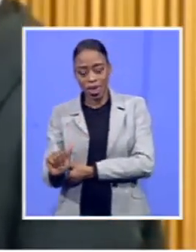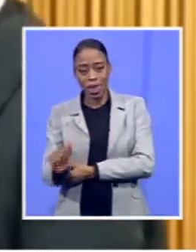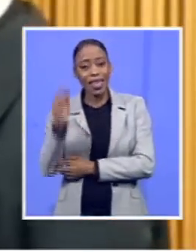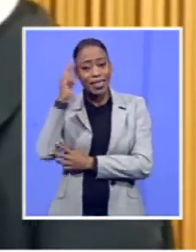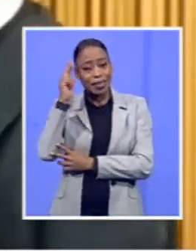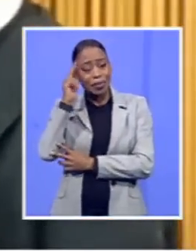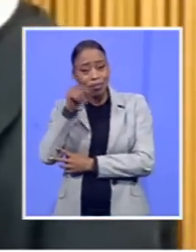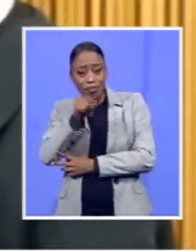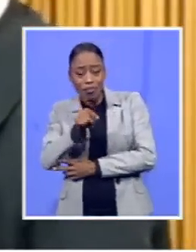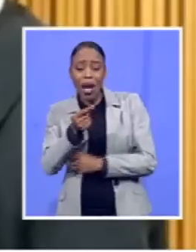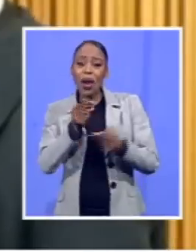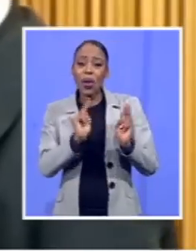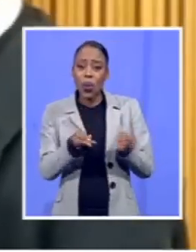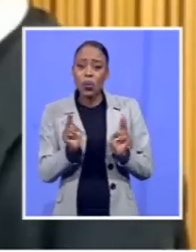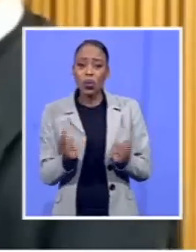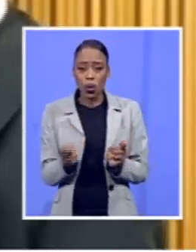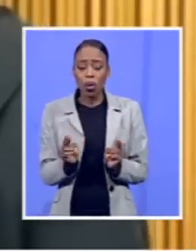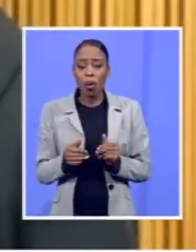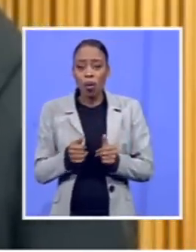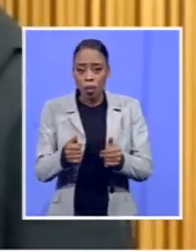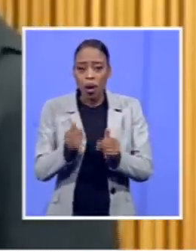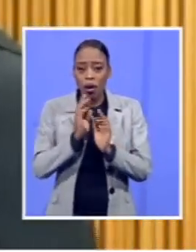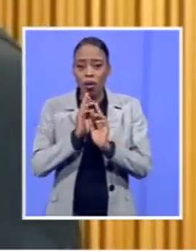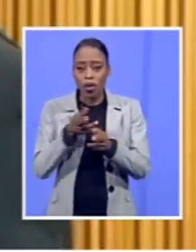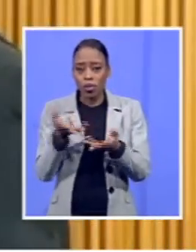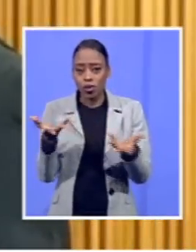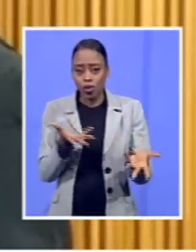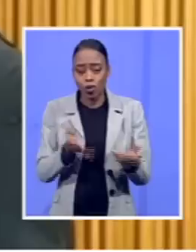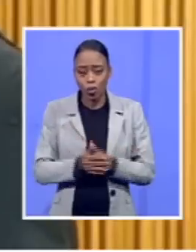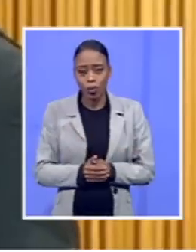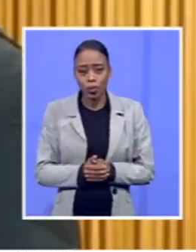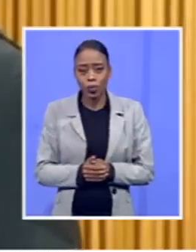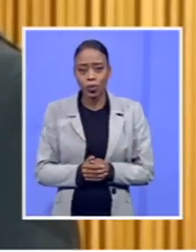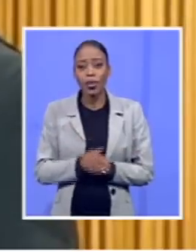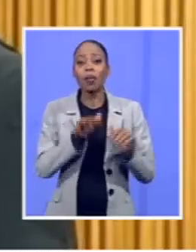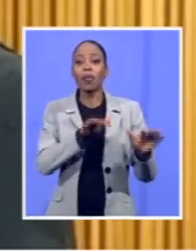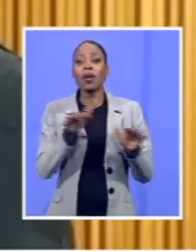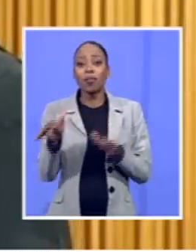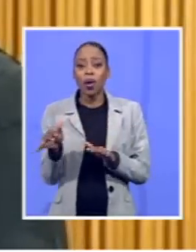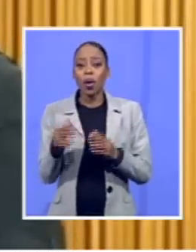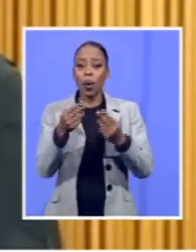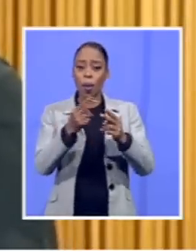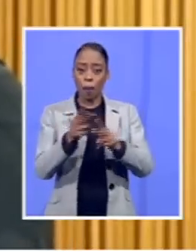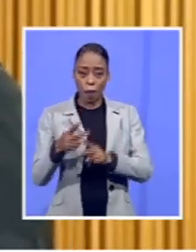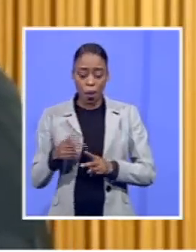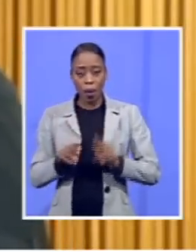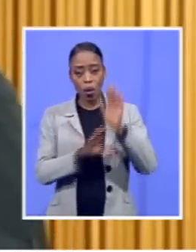actually almost a natural reaction. When the people were crafted the